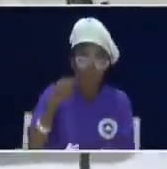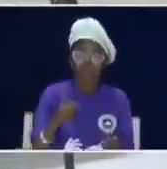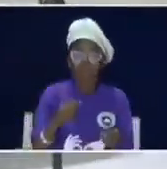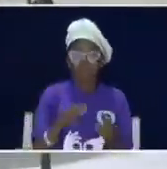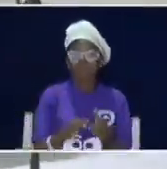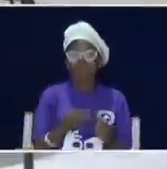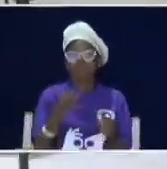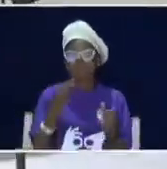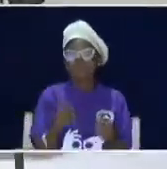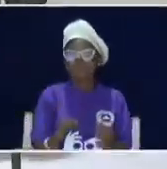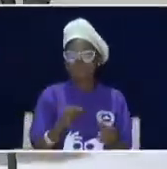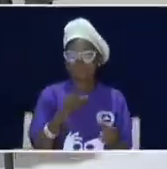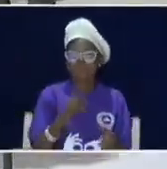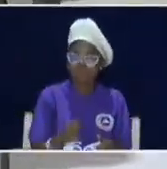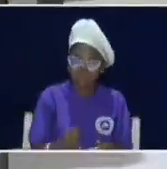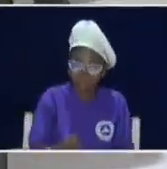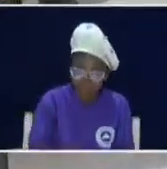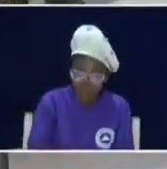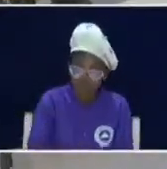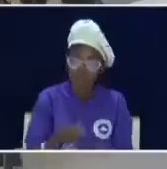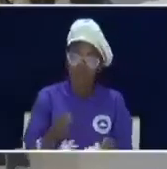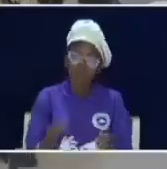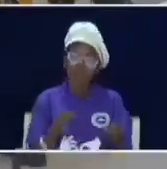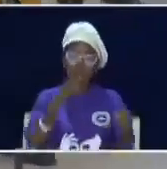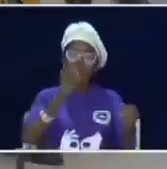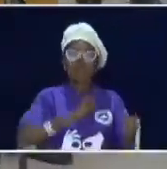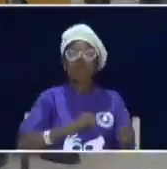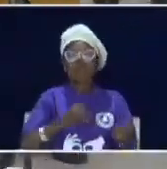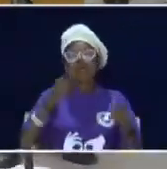for thou hast lifted me